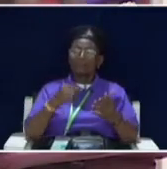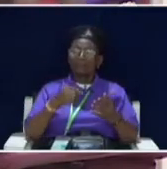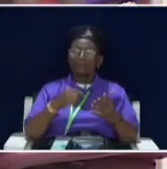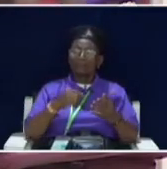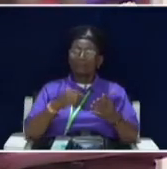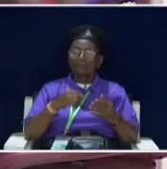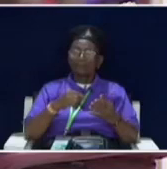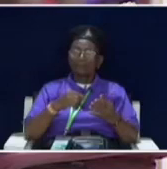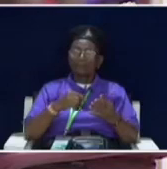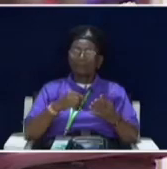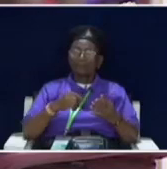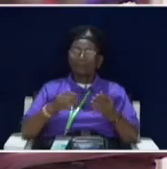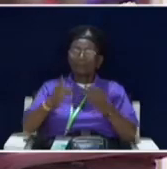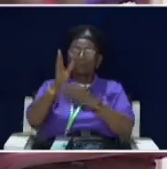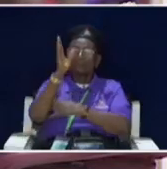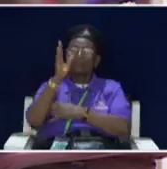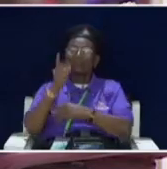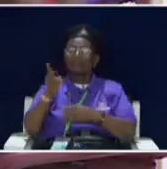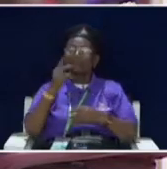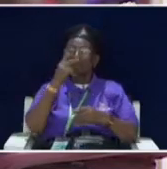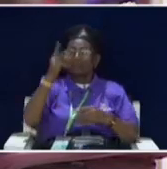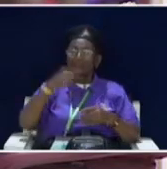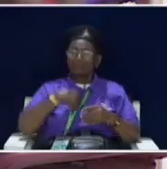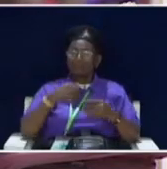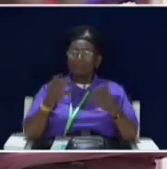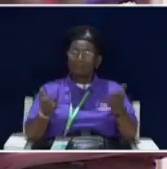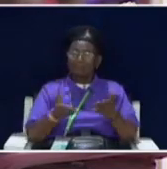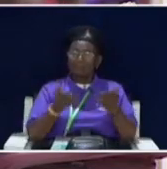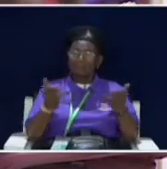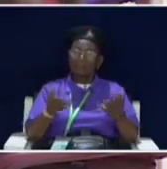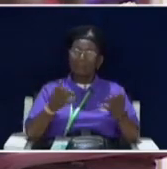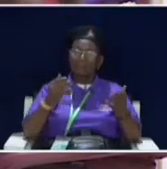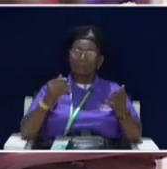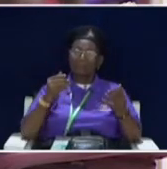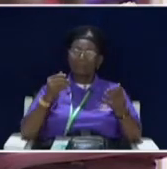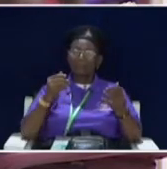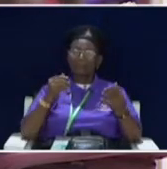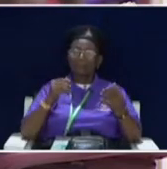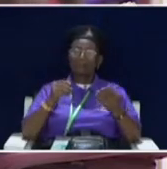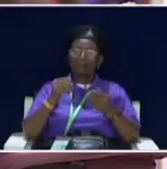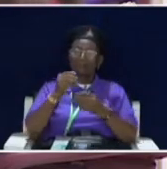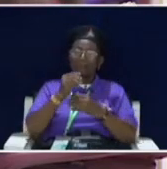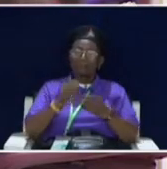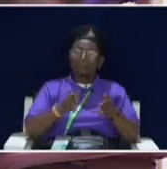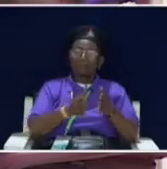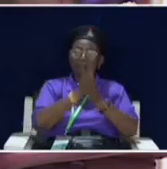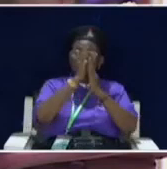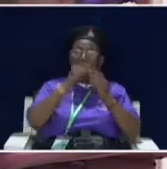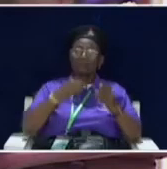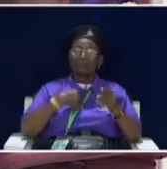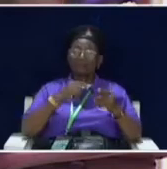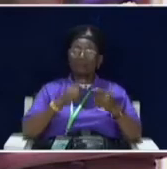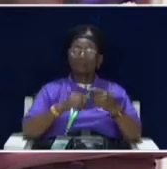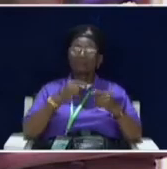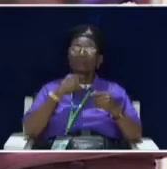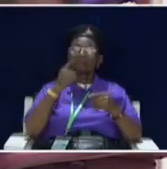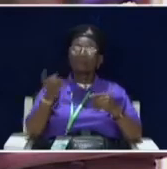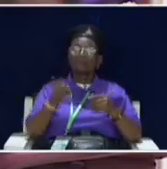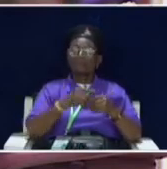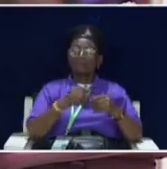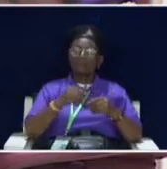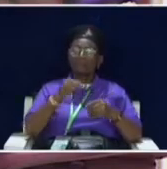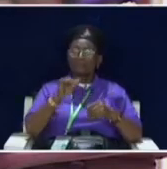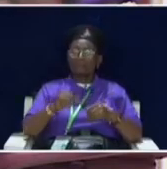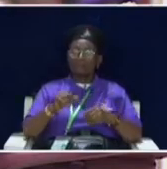here? Pe Olorun to so wi pe Olorun ori mi ni nbi mo wa o. God asked me to tell him, Olorun ni so fun o. Yes, I've seen